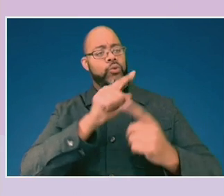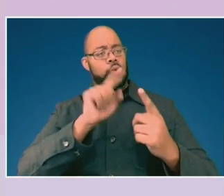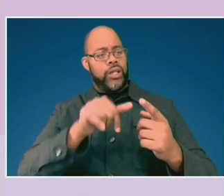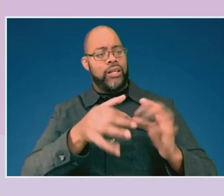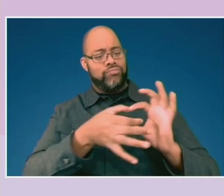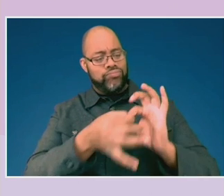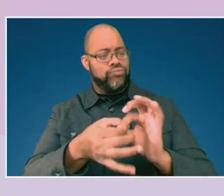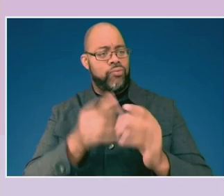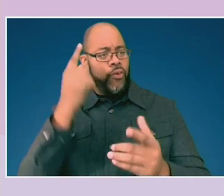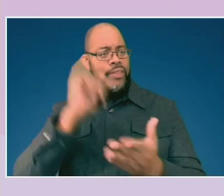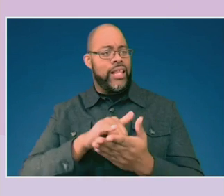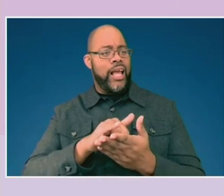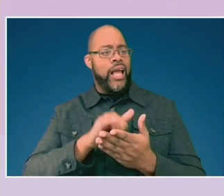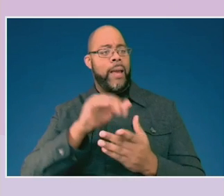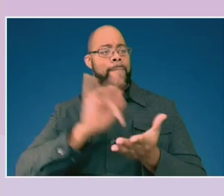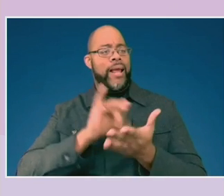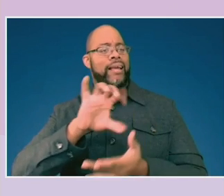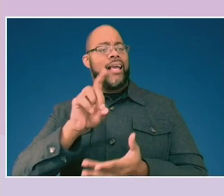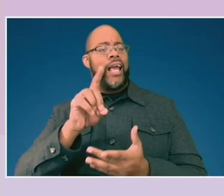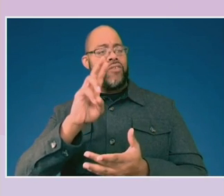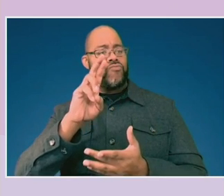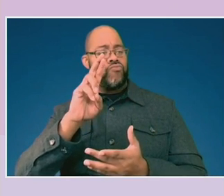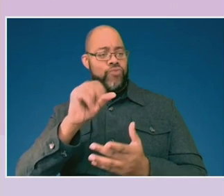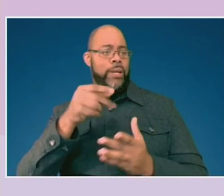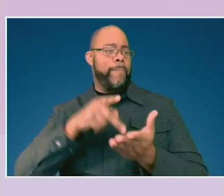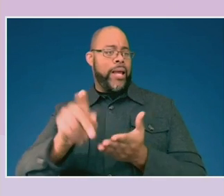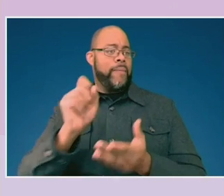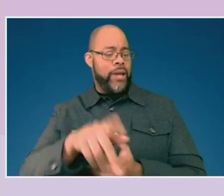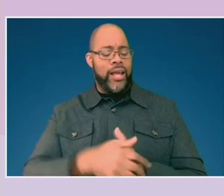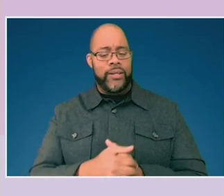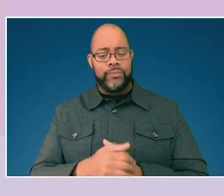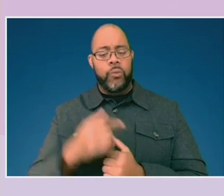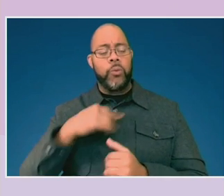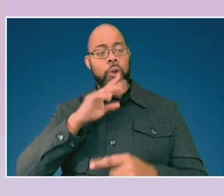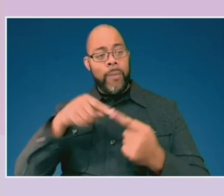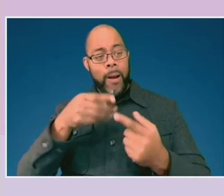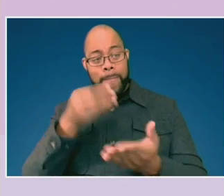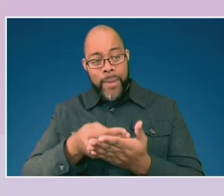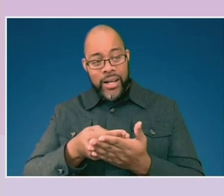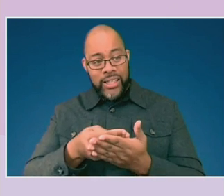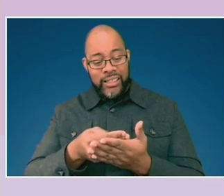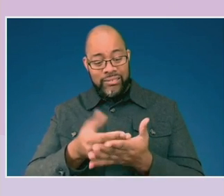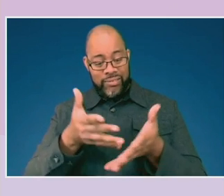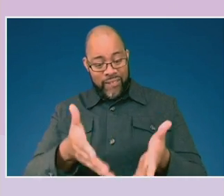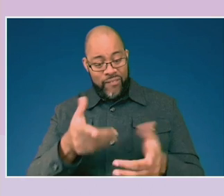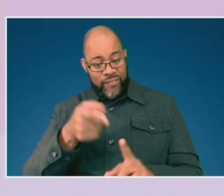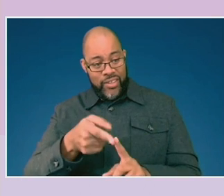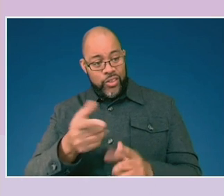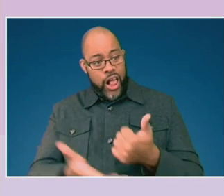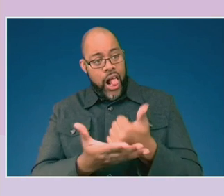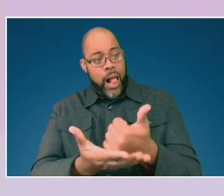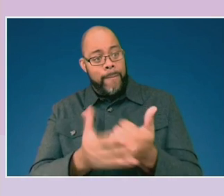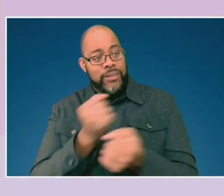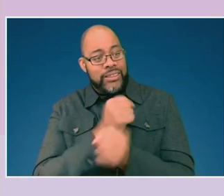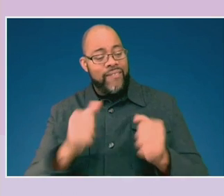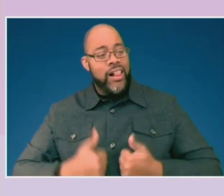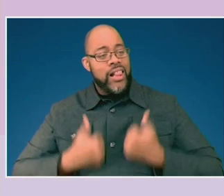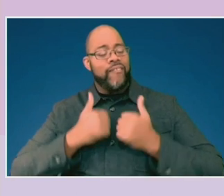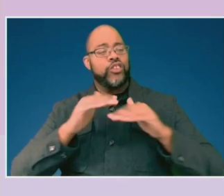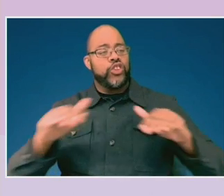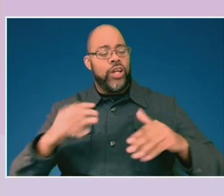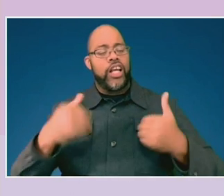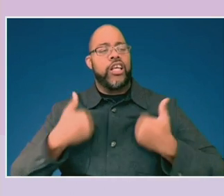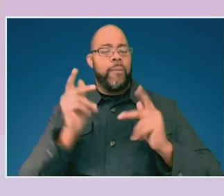that Medicaid reimbursement piece. But we're talking about money on the table to help save the lives of children and young